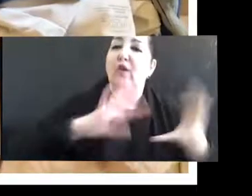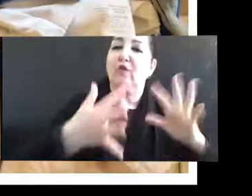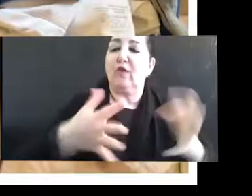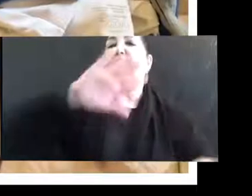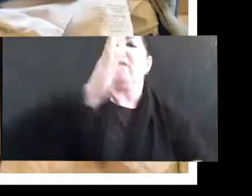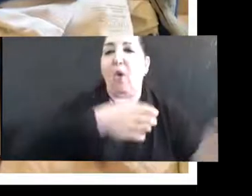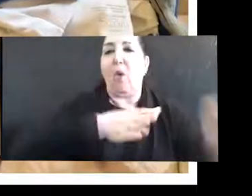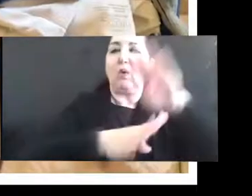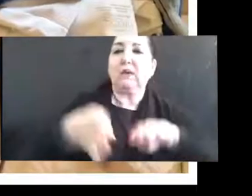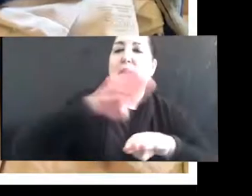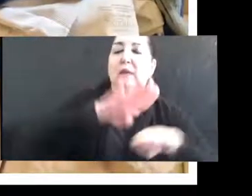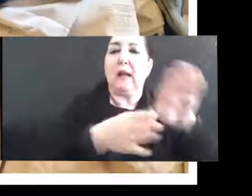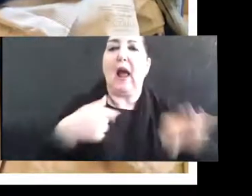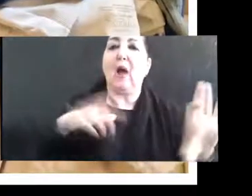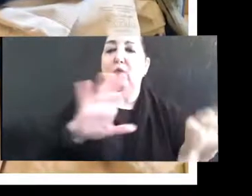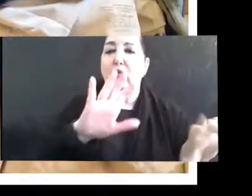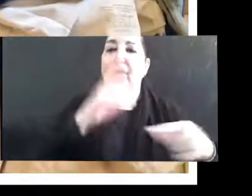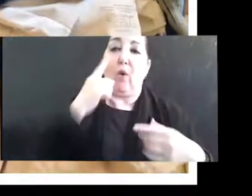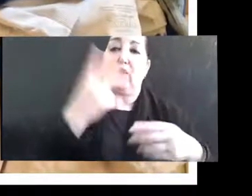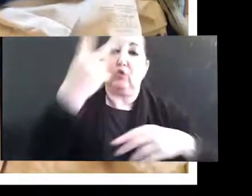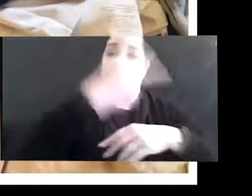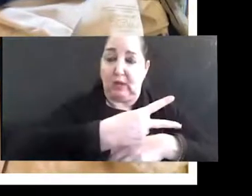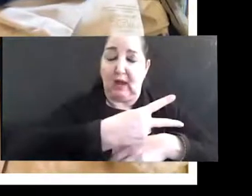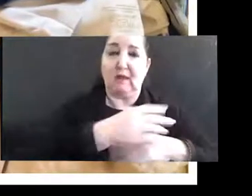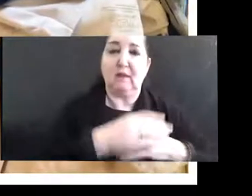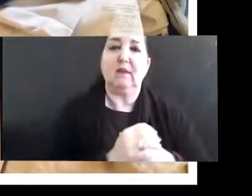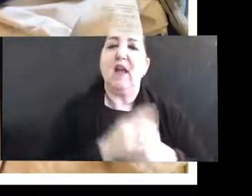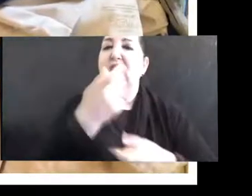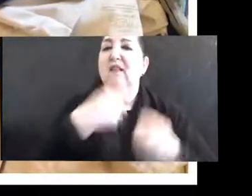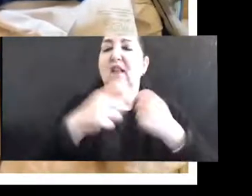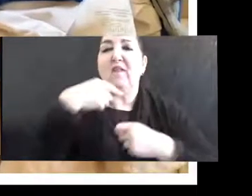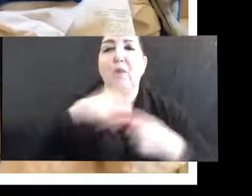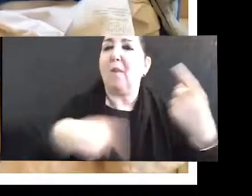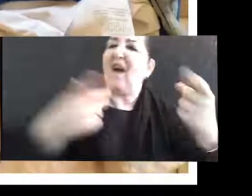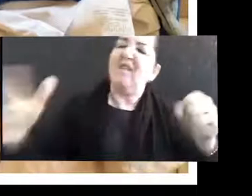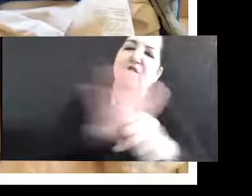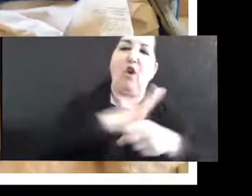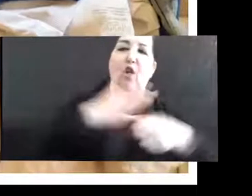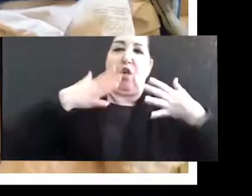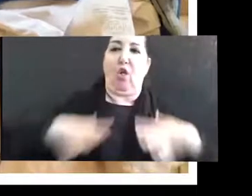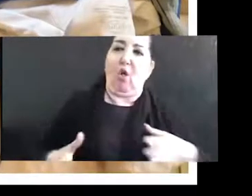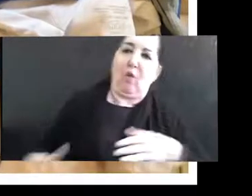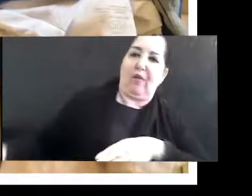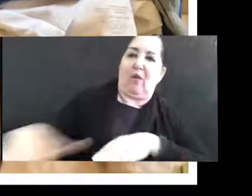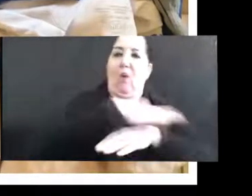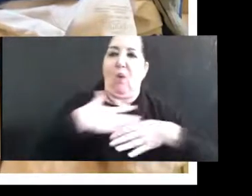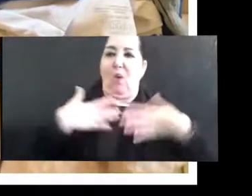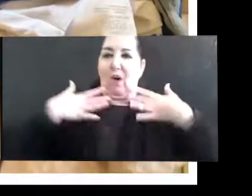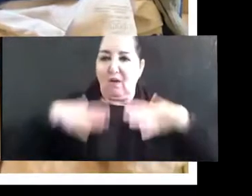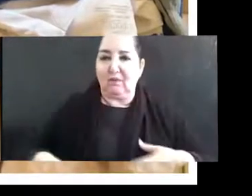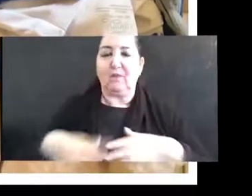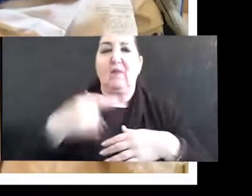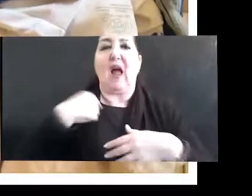I'm getting ready for my shifts. And rather than tell you about my entire uniform,